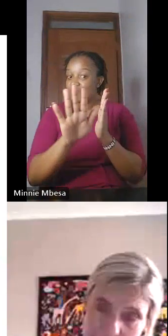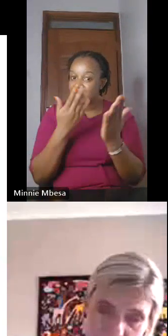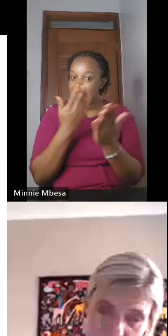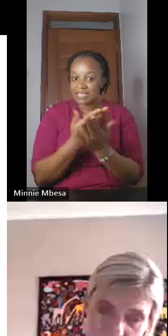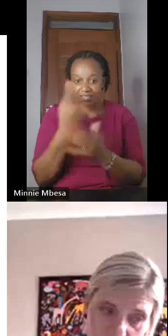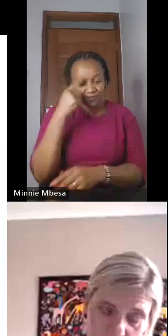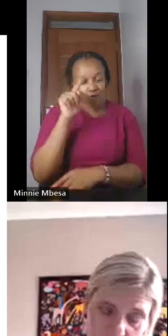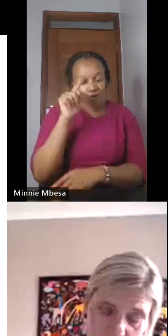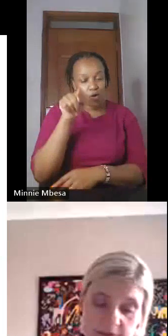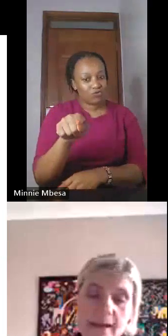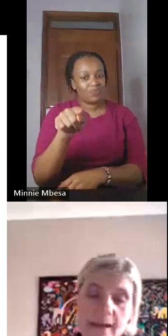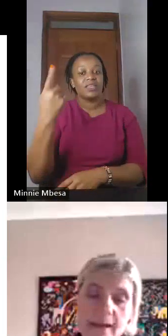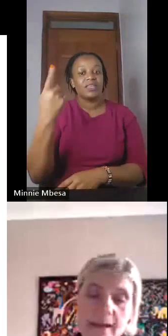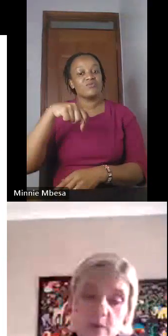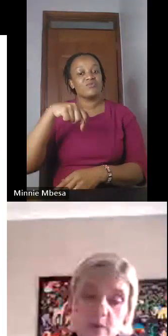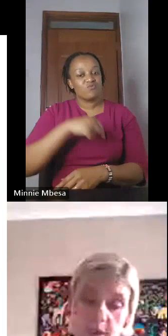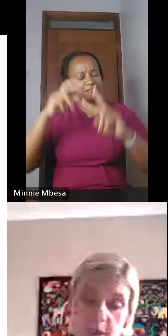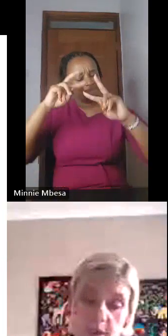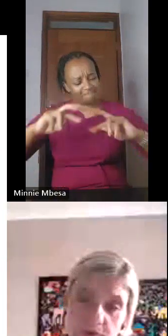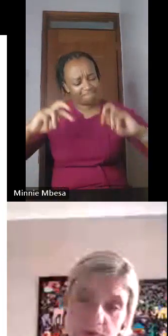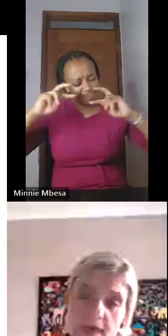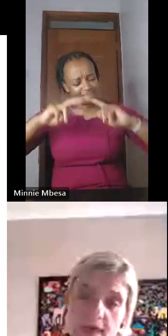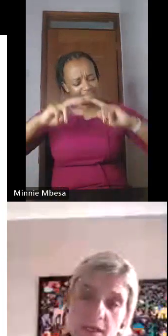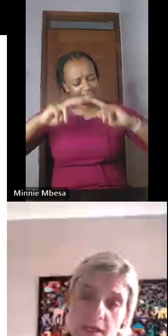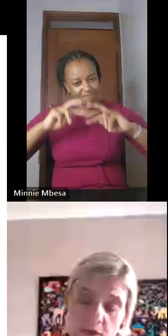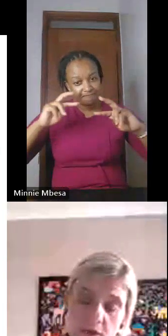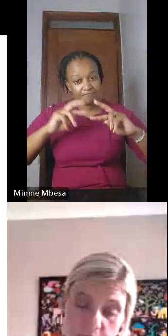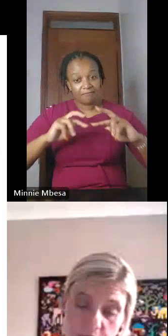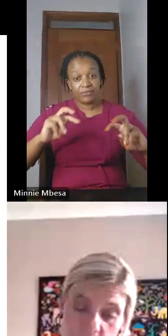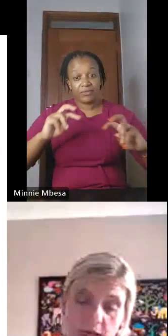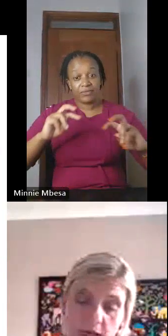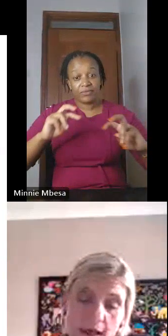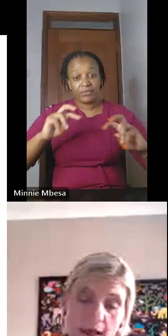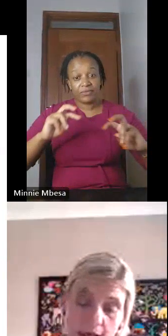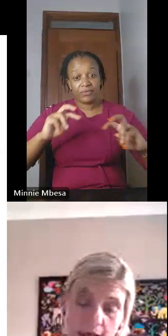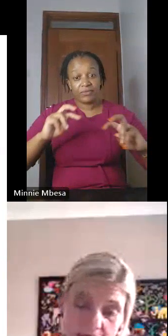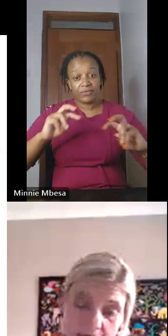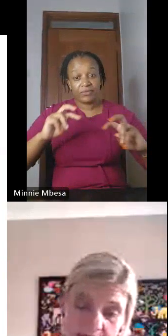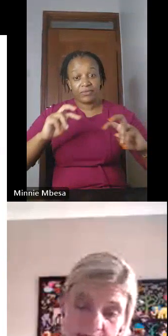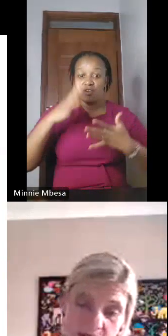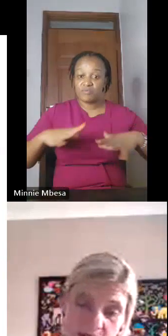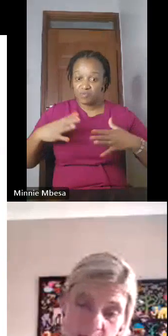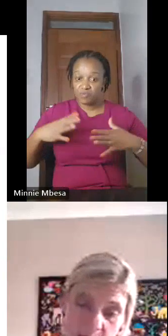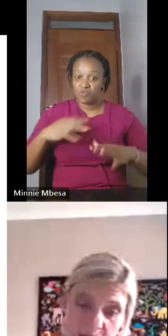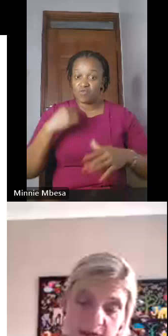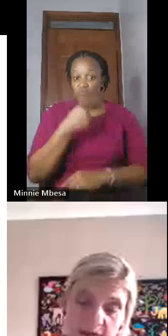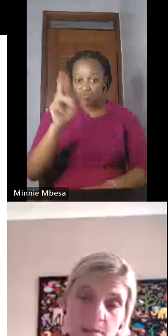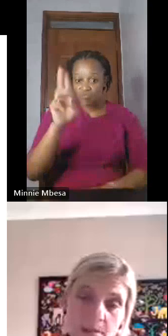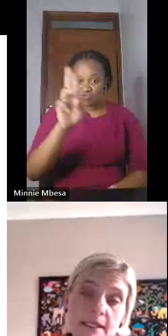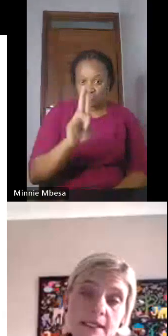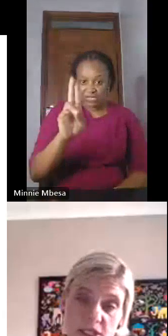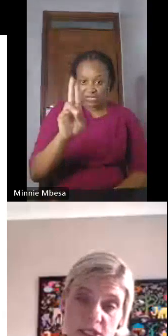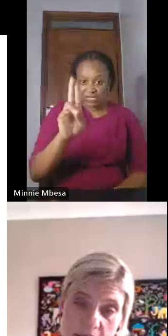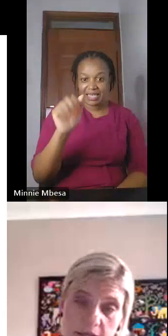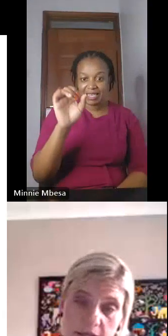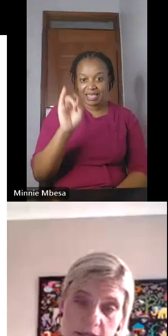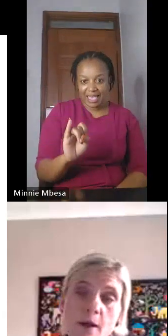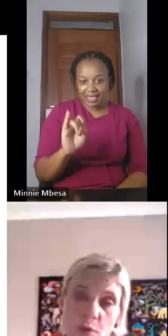test applications for this, and we know that people who use AI assisted responses